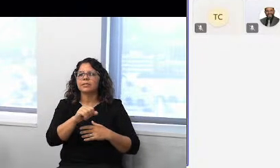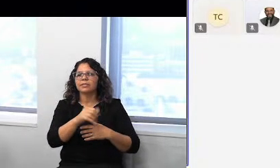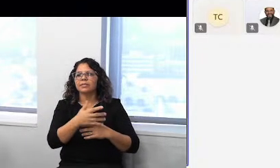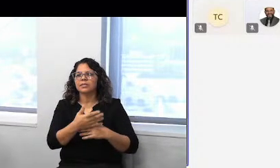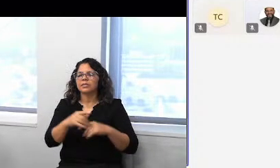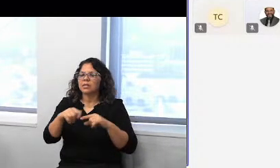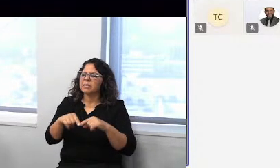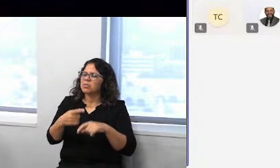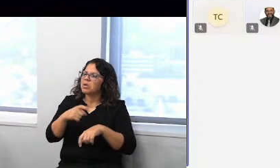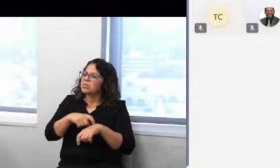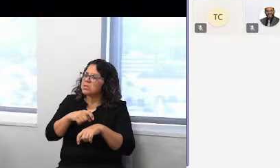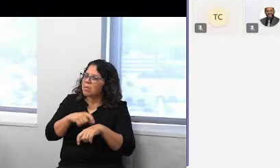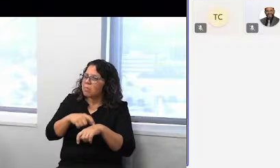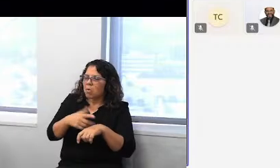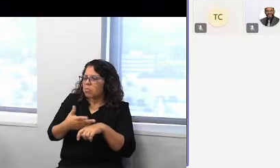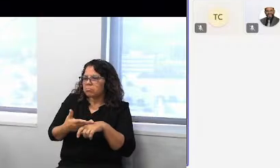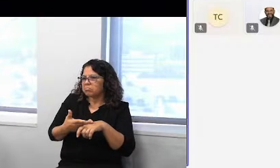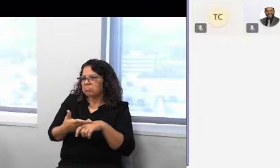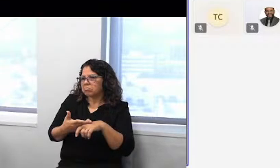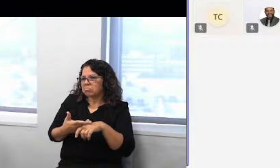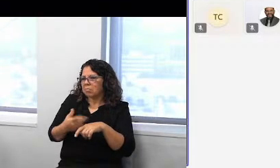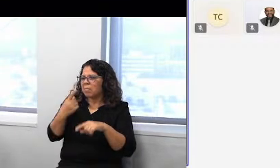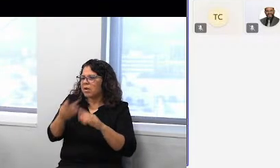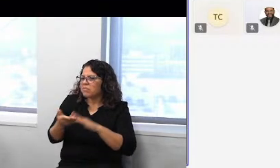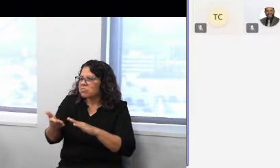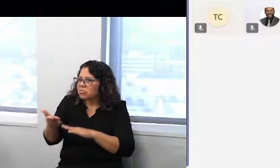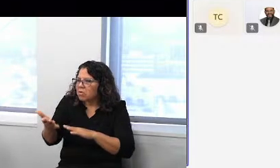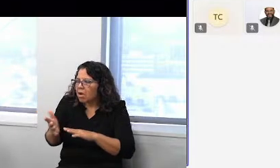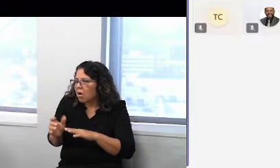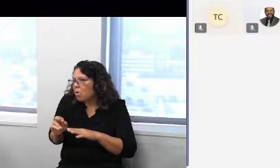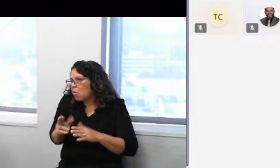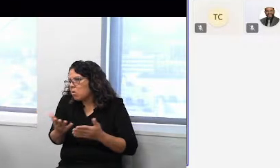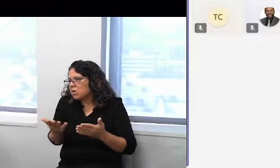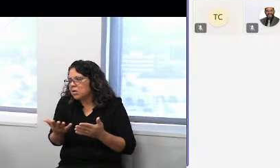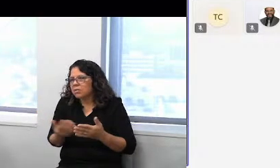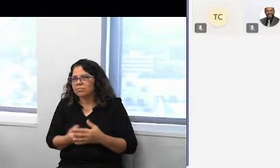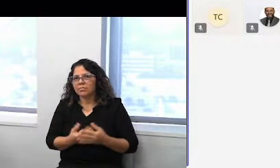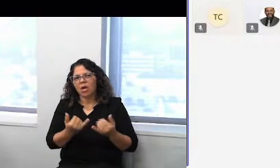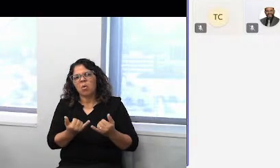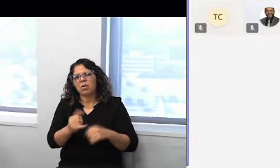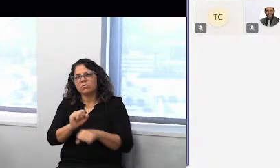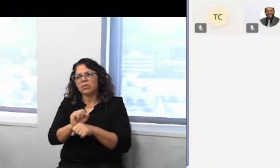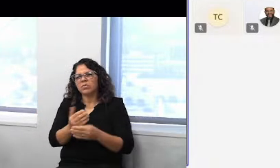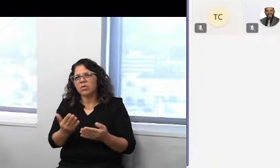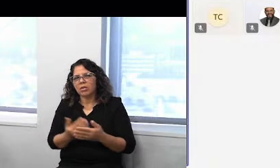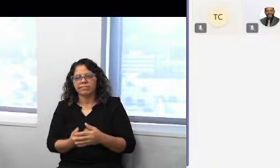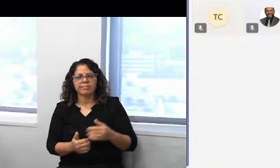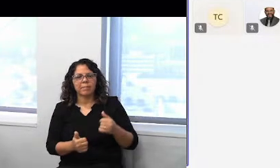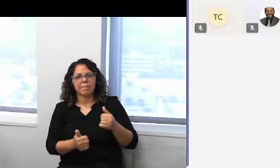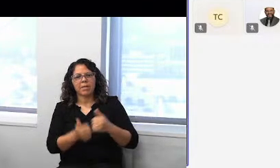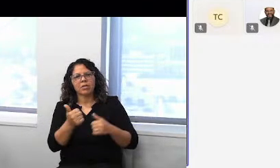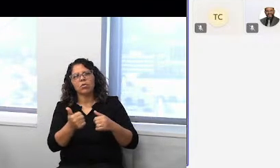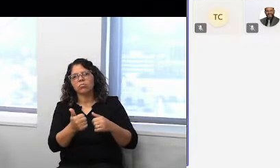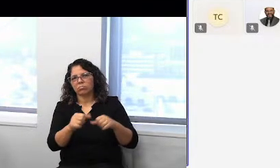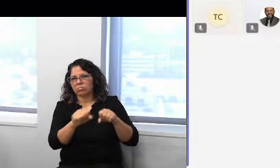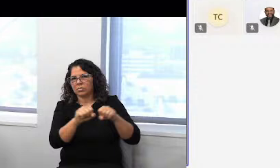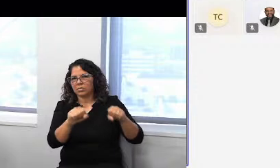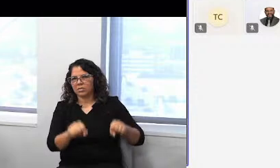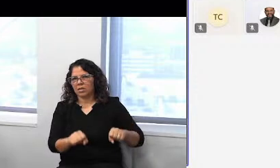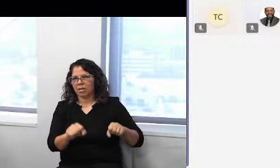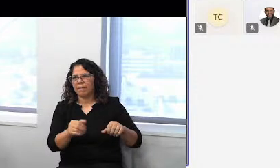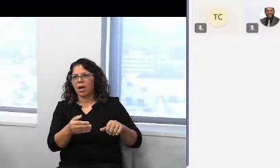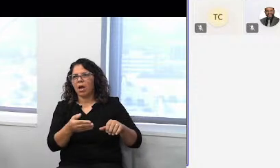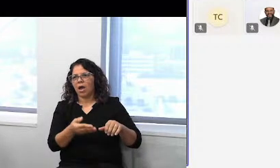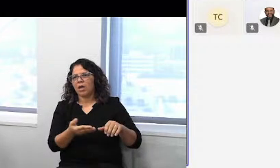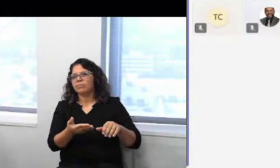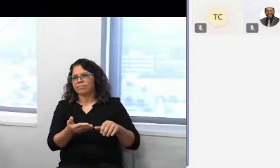about remaining for the ones that you're working on. Oh, the majority of the system is beyond that expected lifespan. That's So, the question. yeah, there's, okay, sorry.